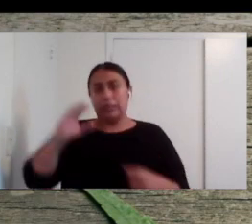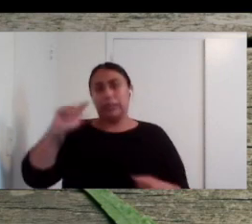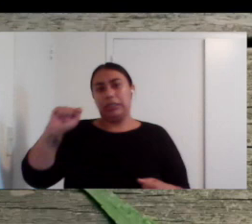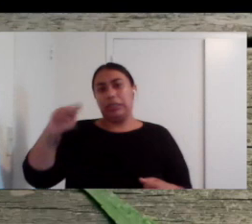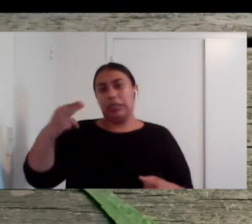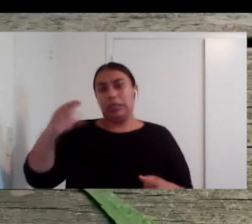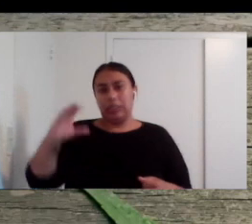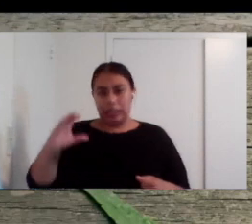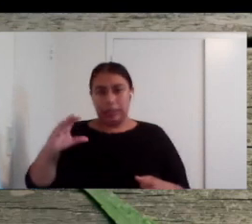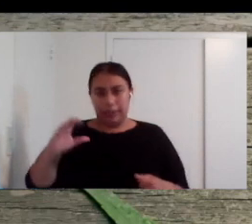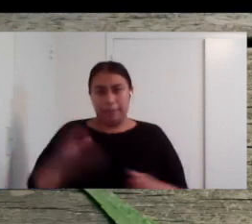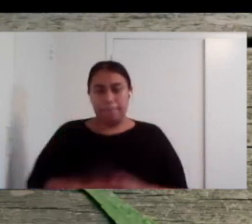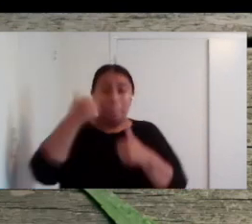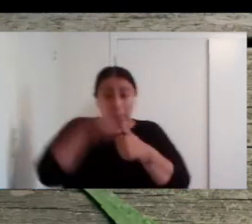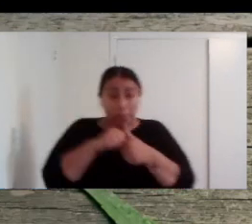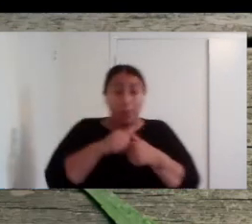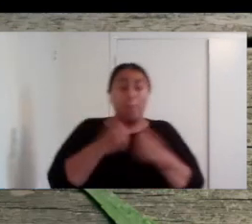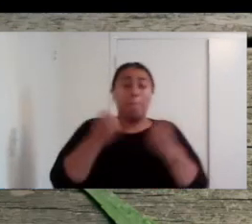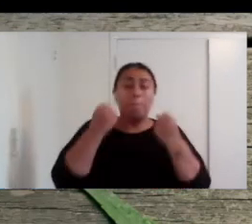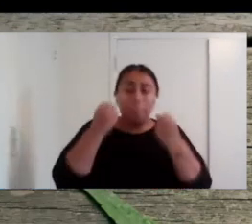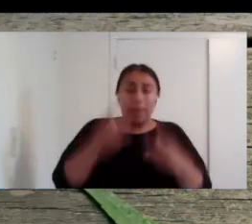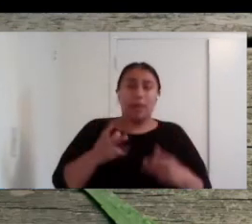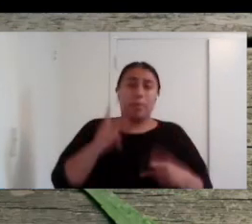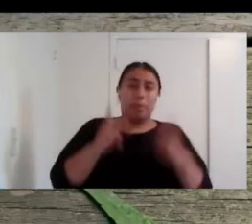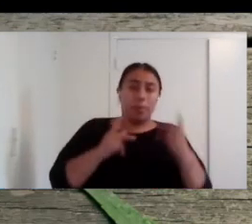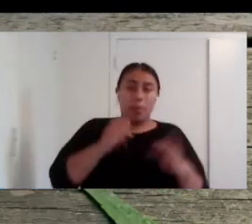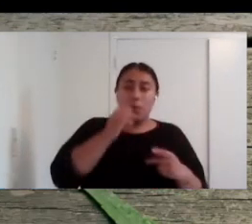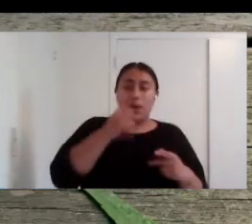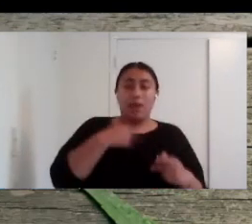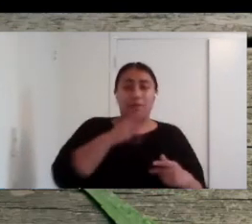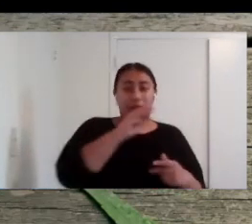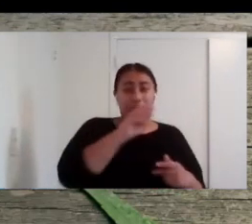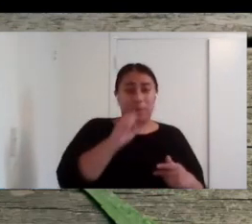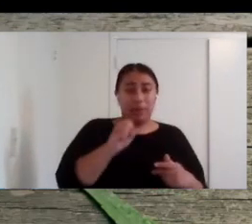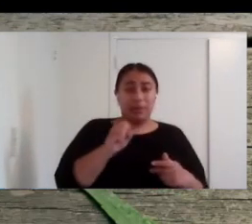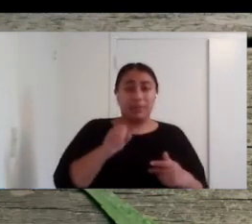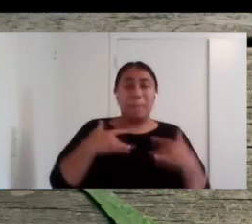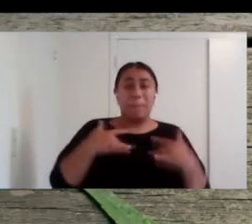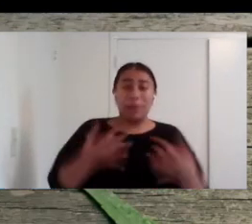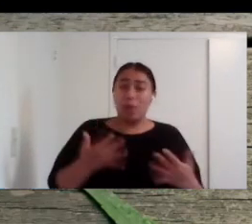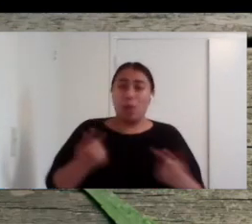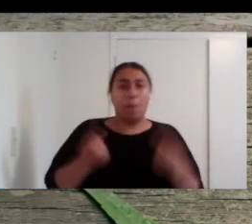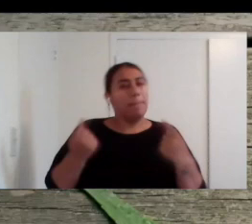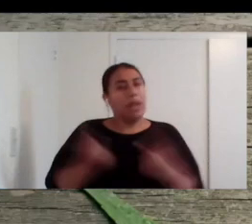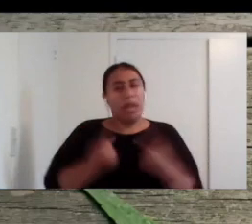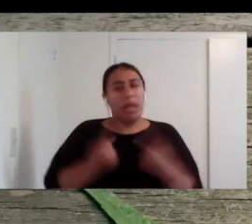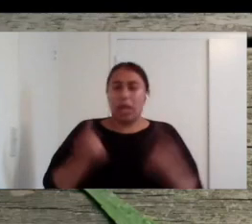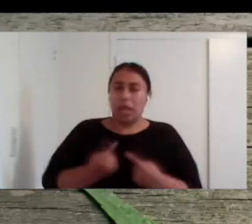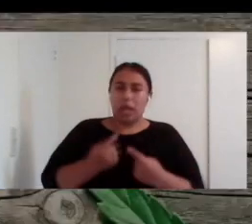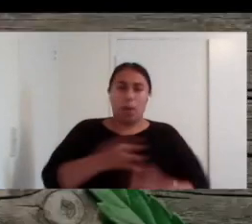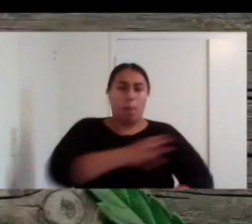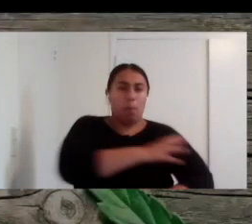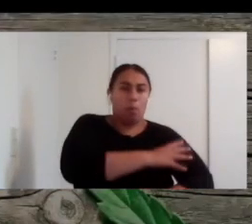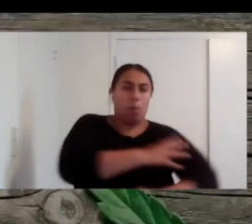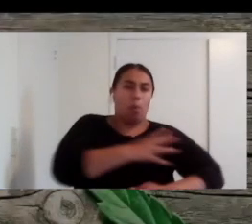CBD is the main chemical component that we use in clinic to address multiple sclerosis, and then later on, we may